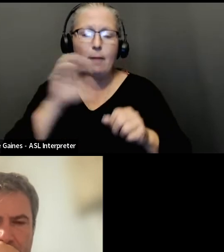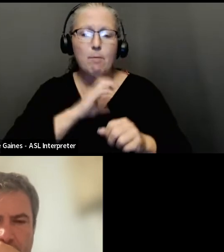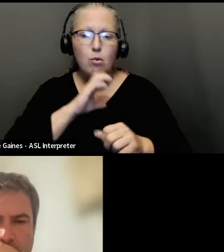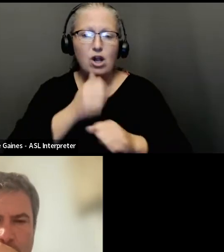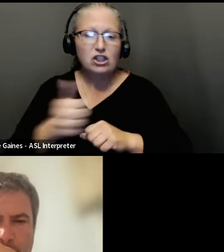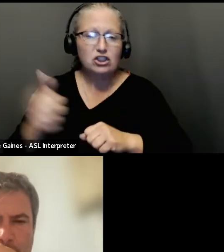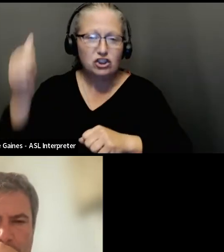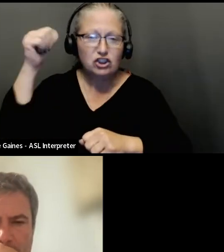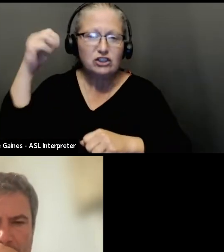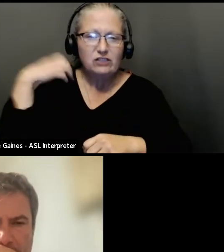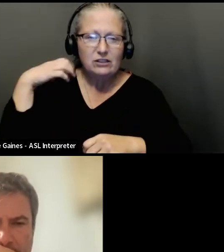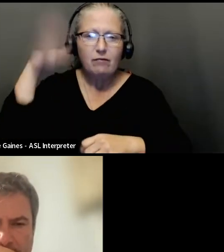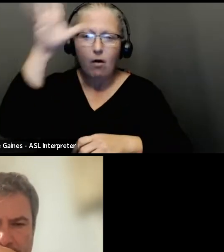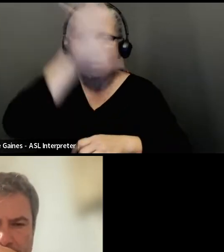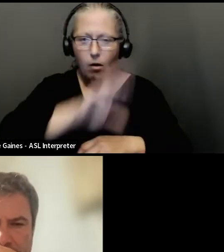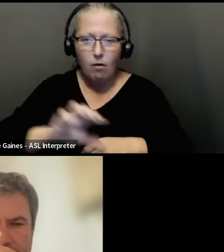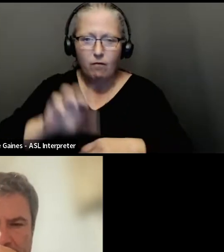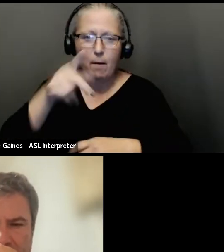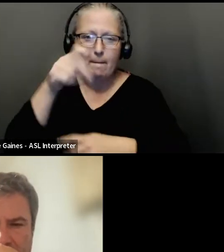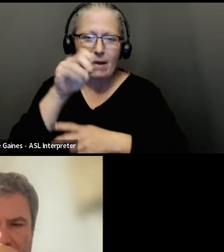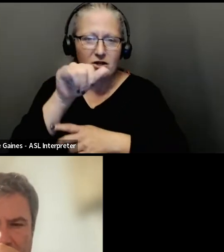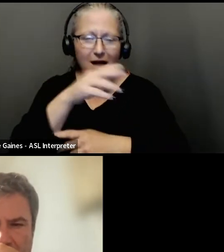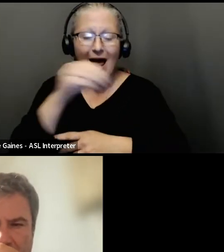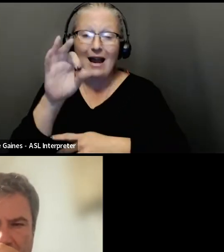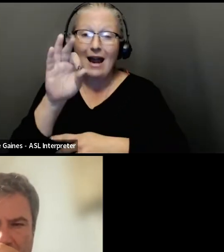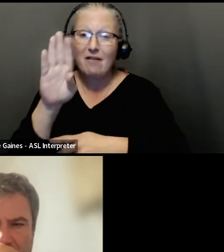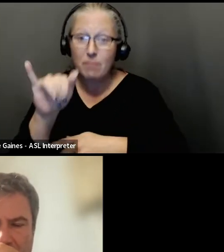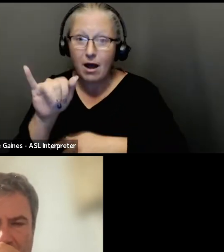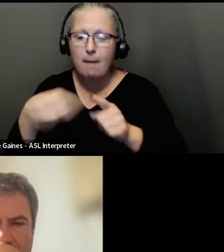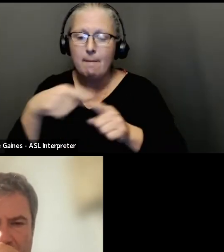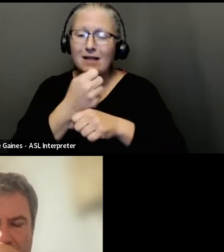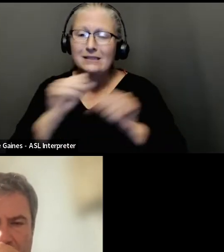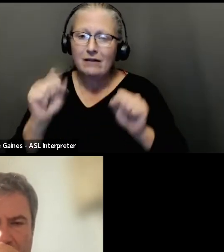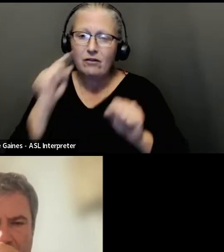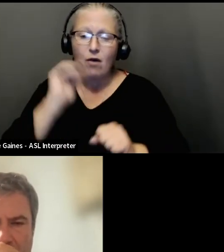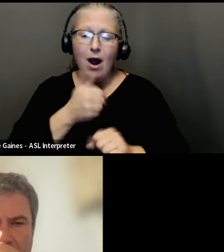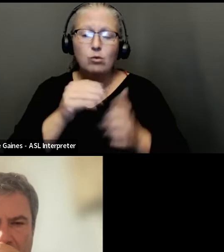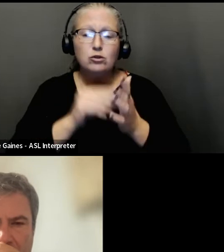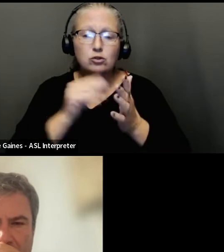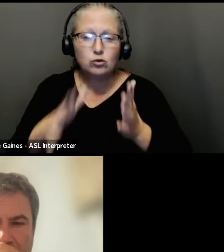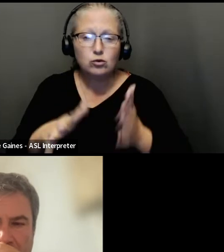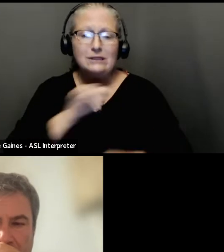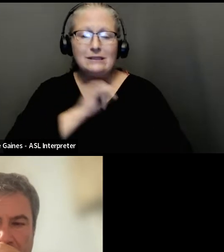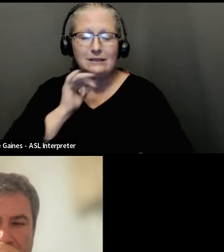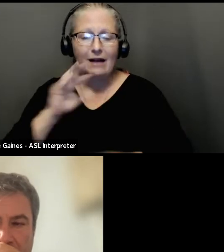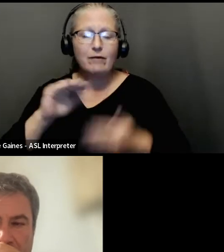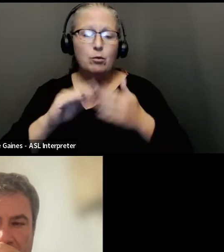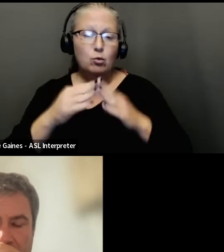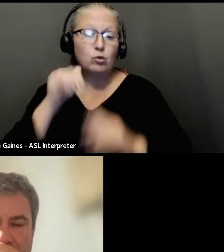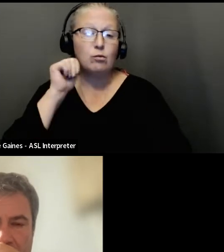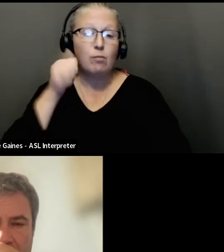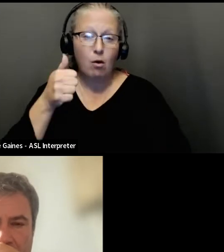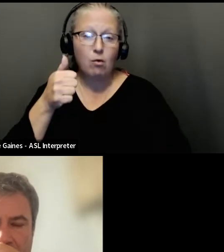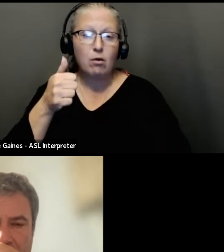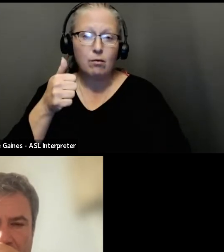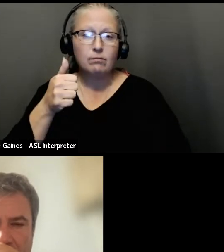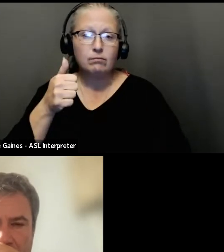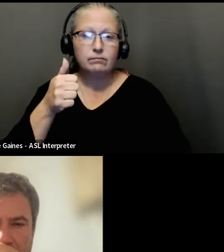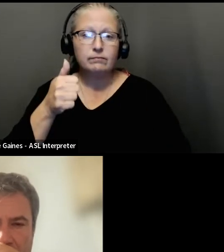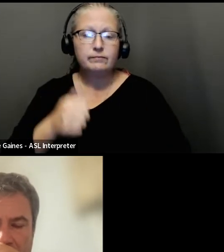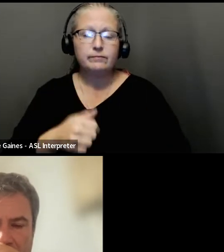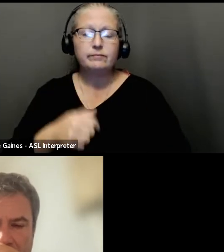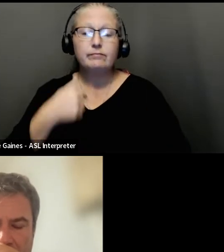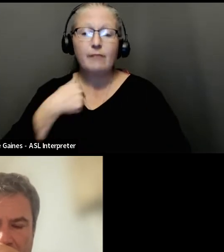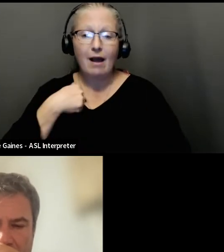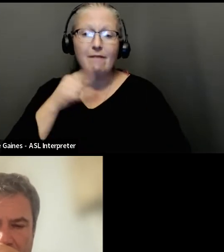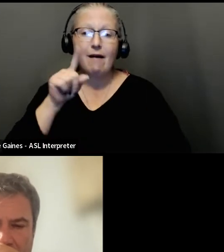up and down the peninsula and the FBI about the safety of our students and our staff and our community tomorrow. I